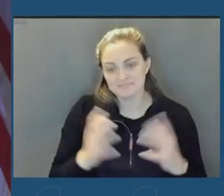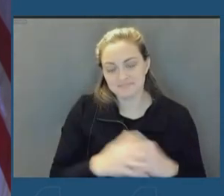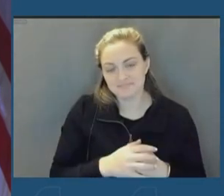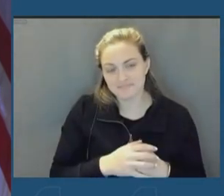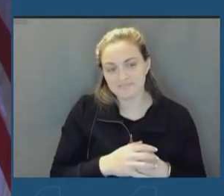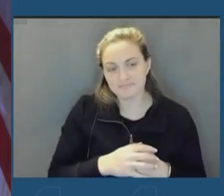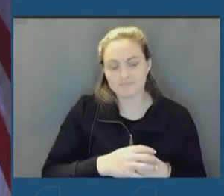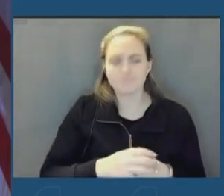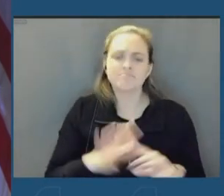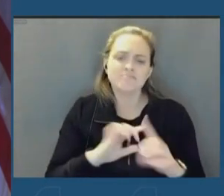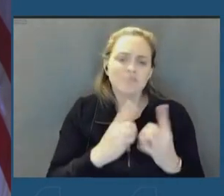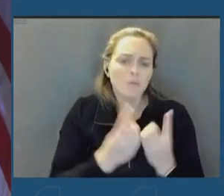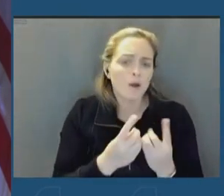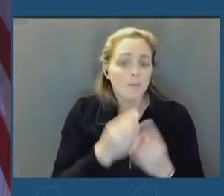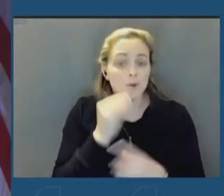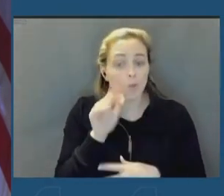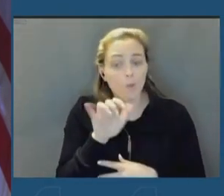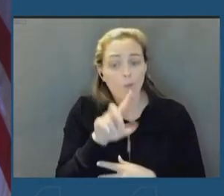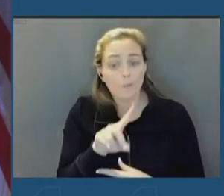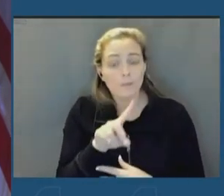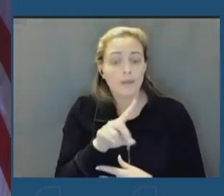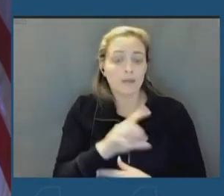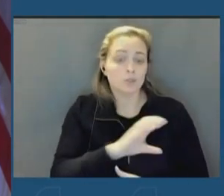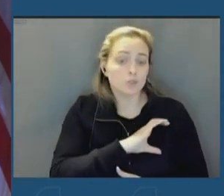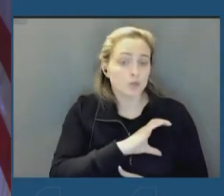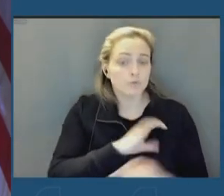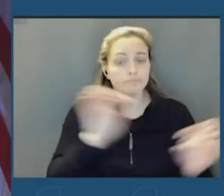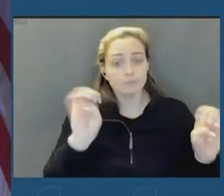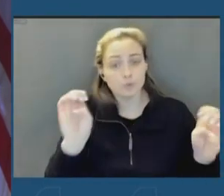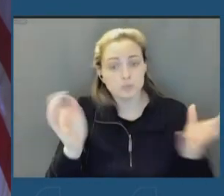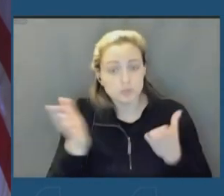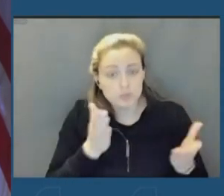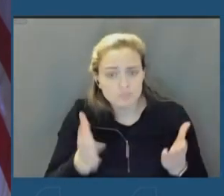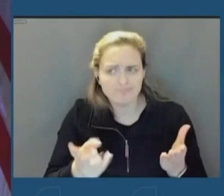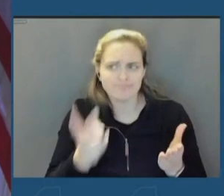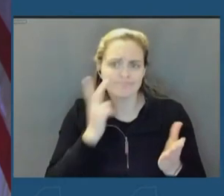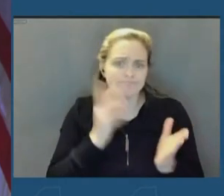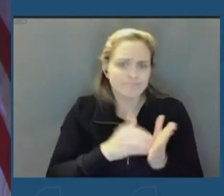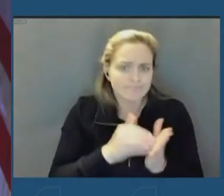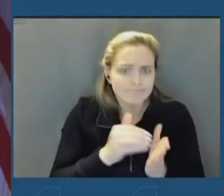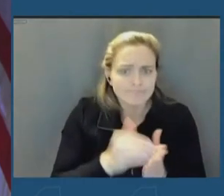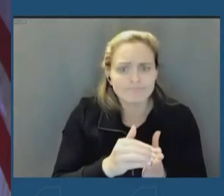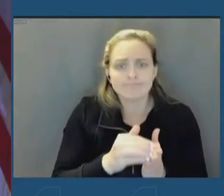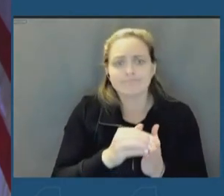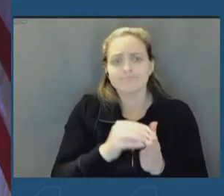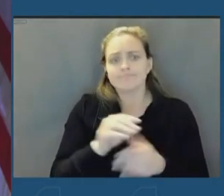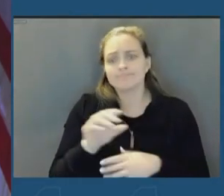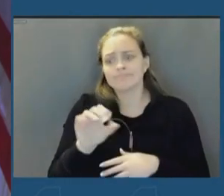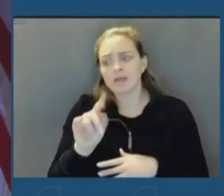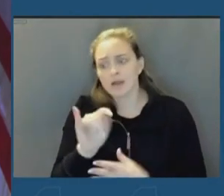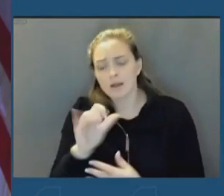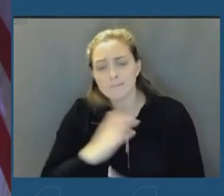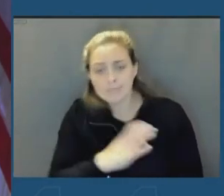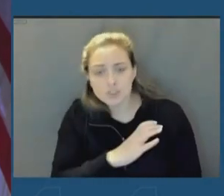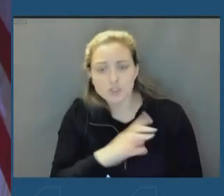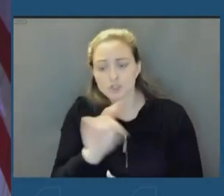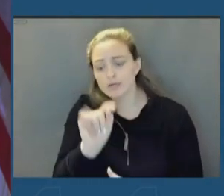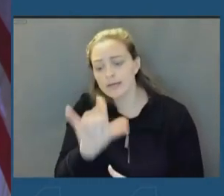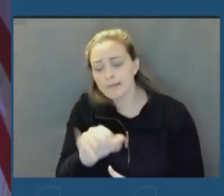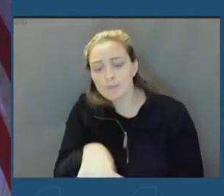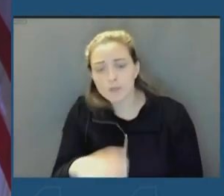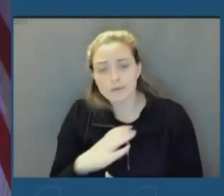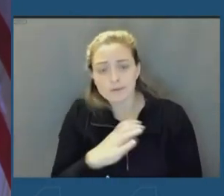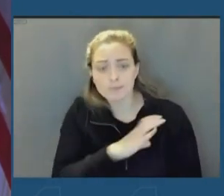Our Department of Homeland Security and Emergency Services, you often see the commissioner and the deputy commissioner in the press conference with me, but I want